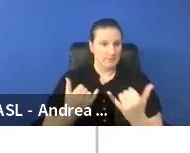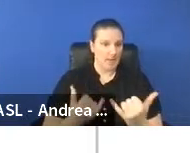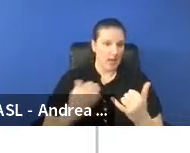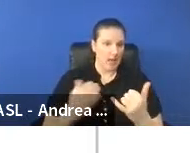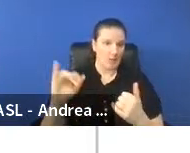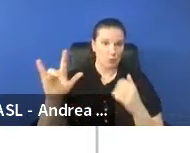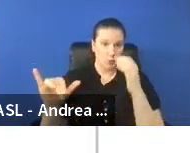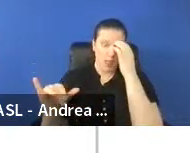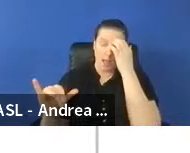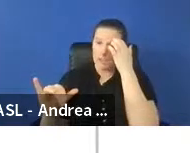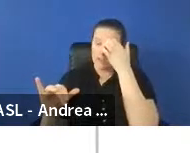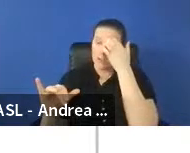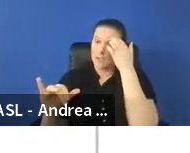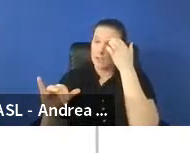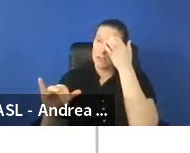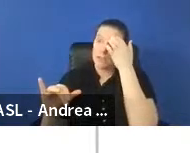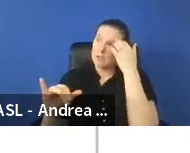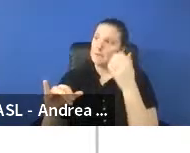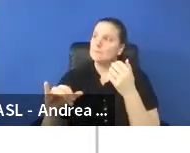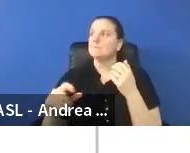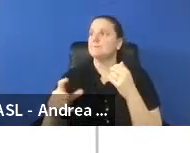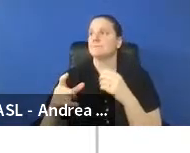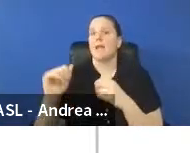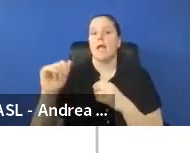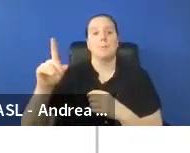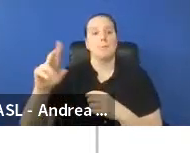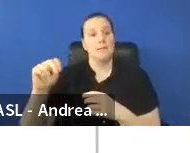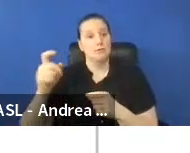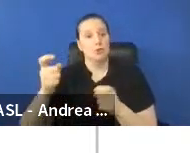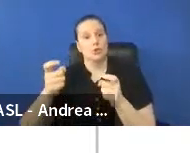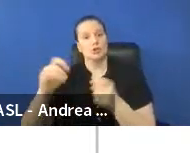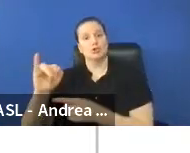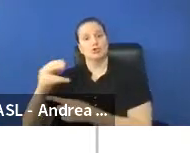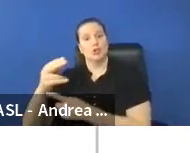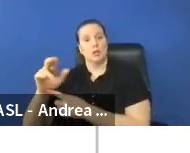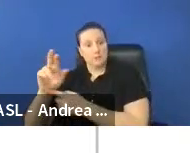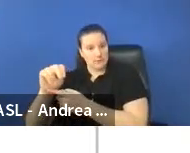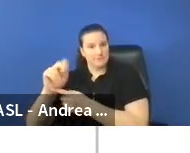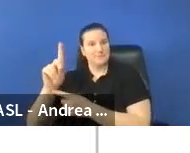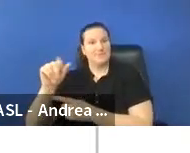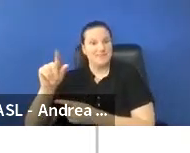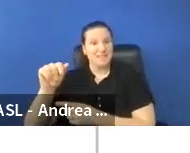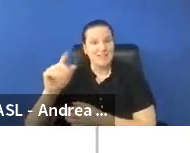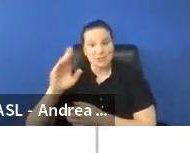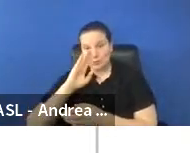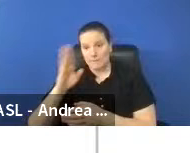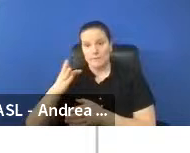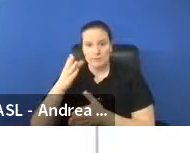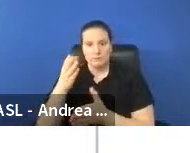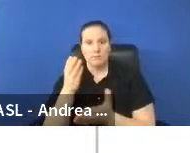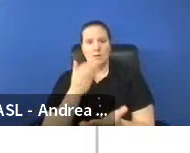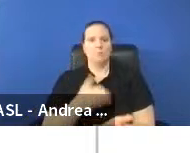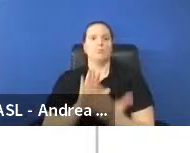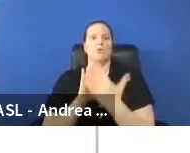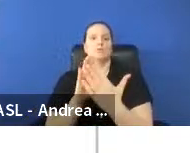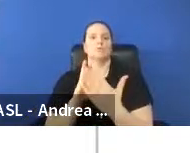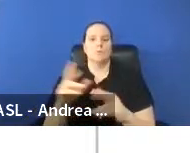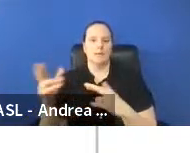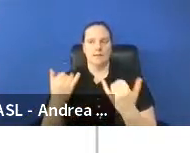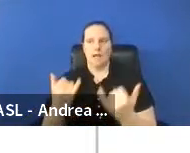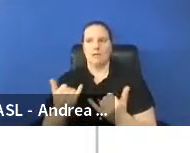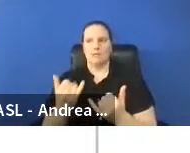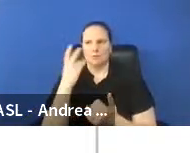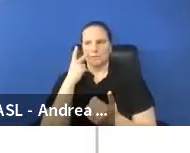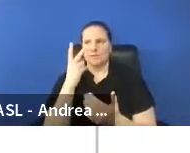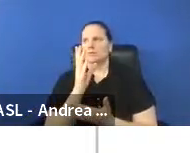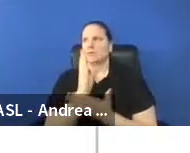July. And Administrator Johnson promised a data-driven approach. We are now at the ready. You saw some of the design work.